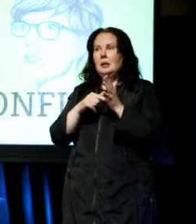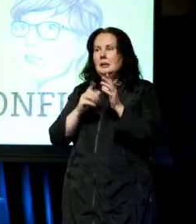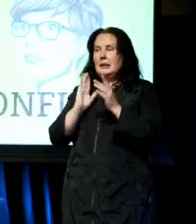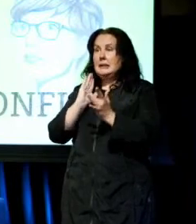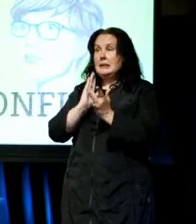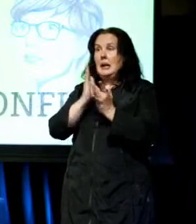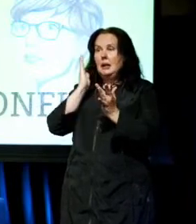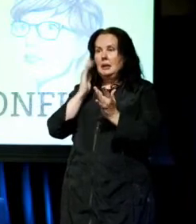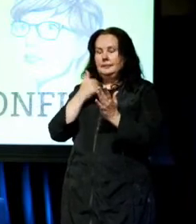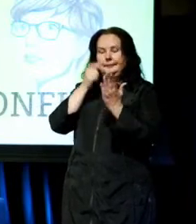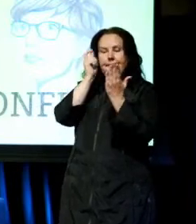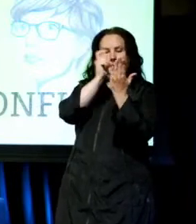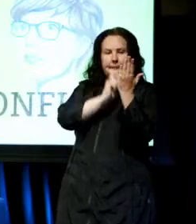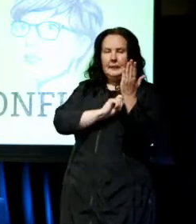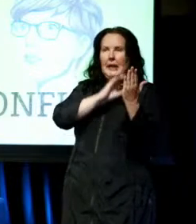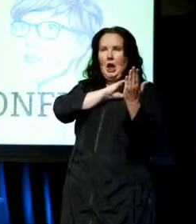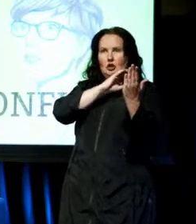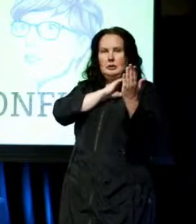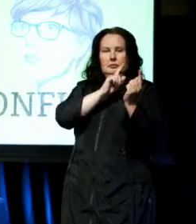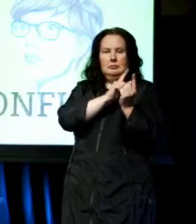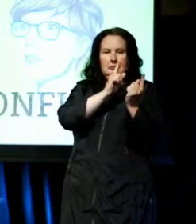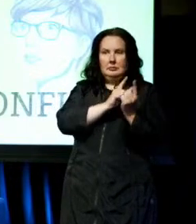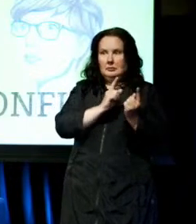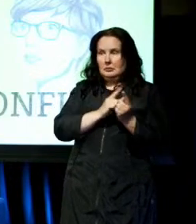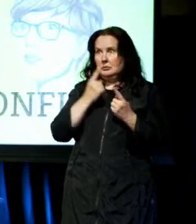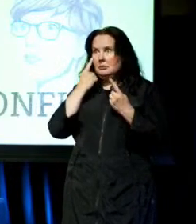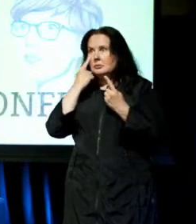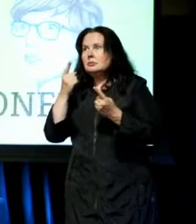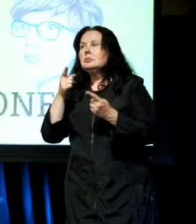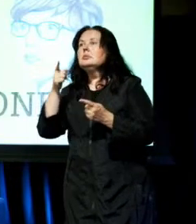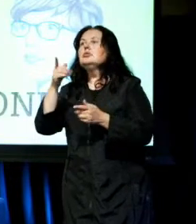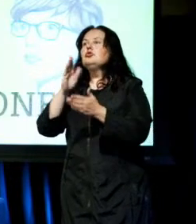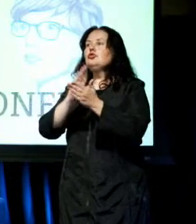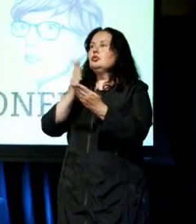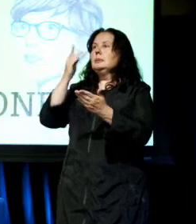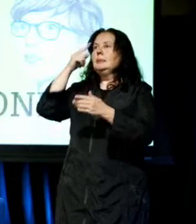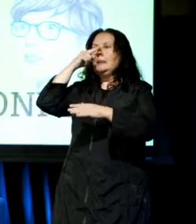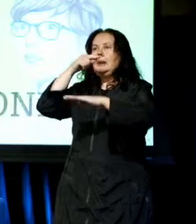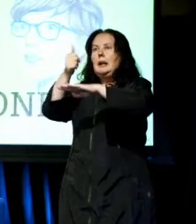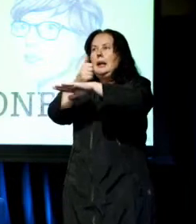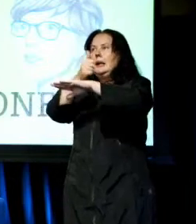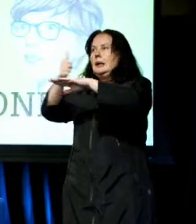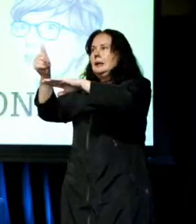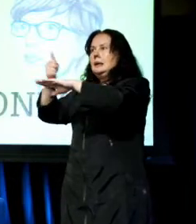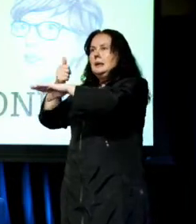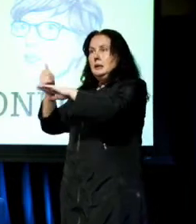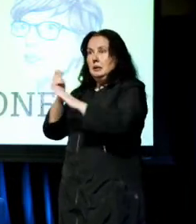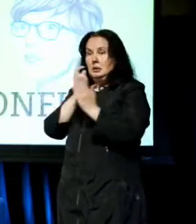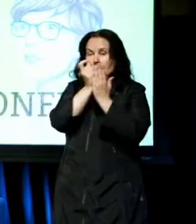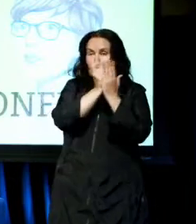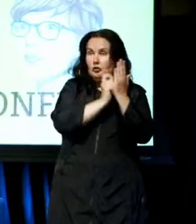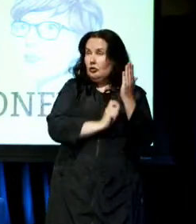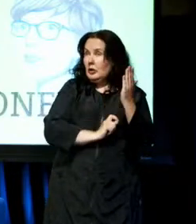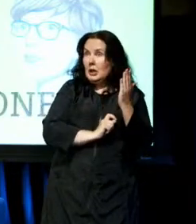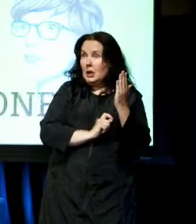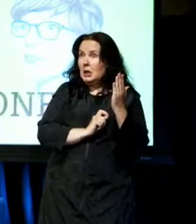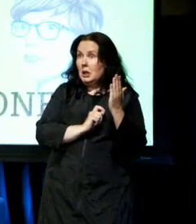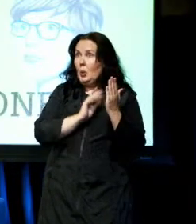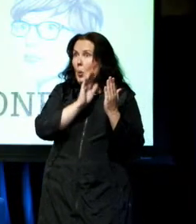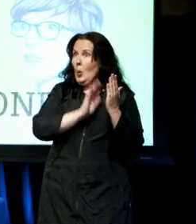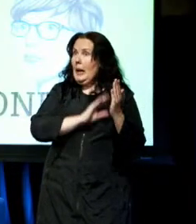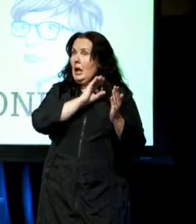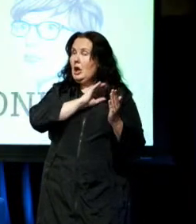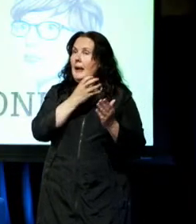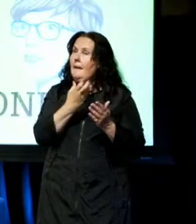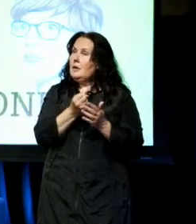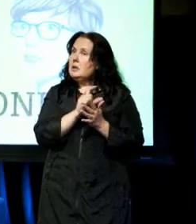written are being played by real people. And, you know, you've written all these disabled characters and they're all being played by disabled people, so